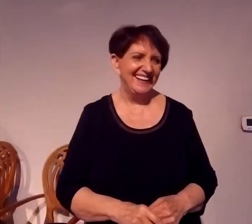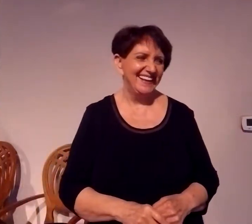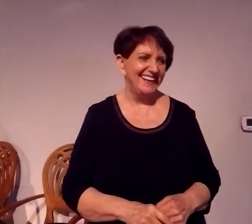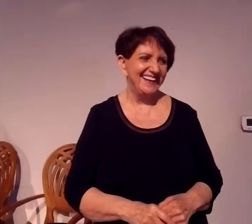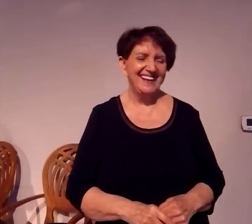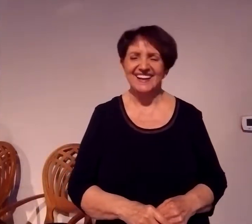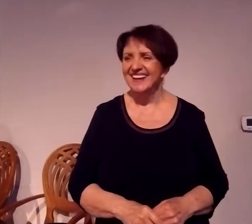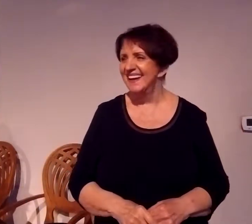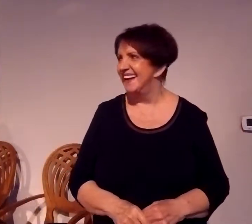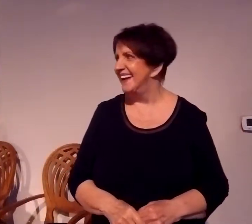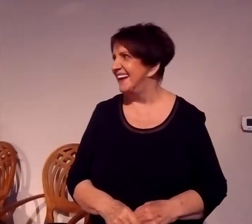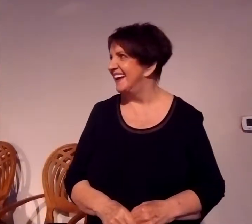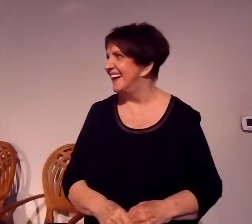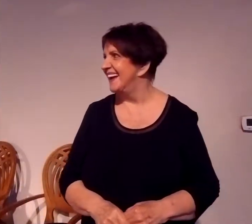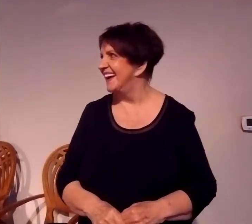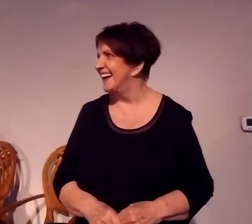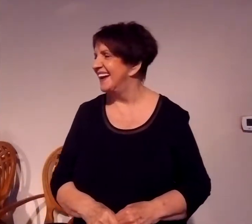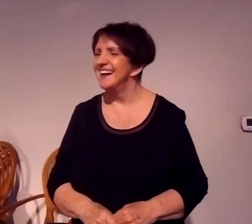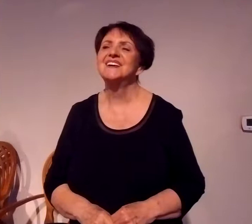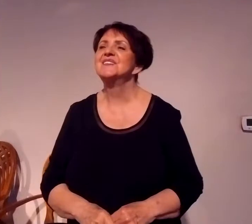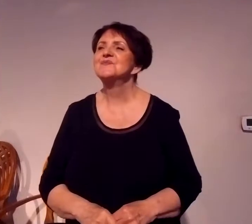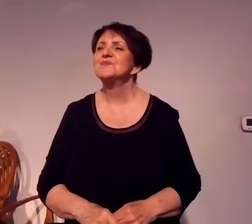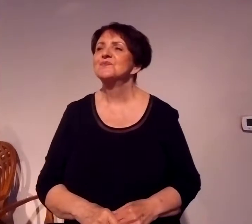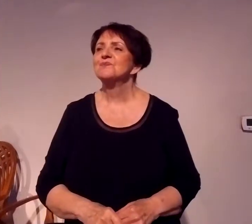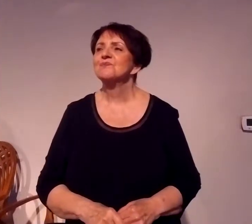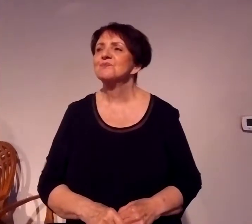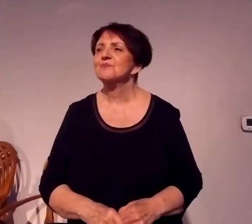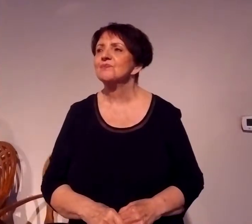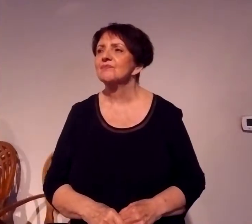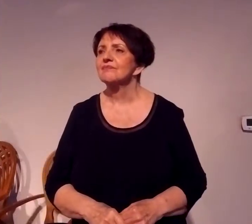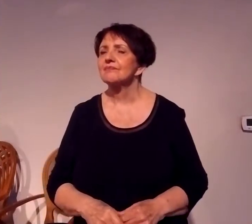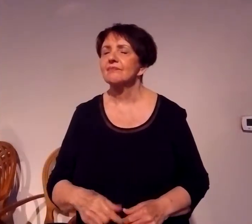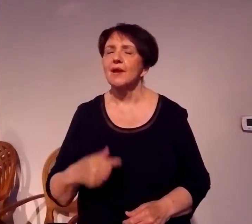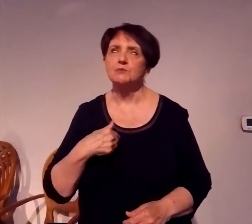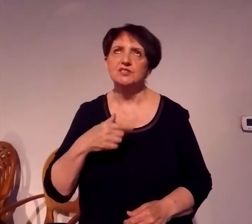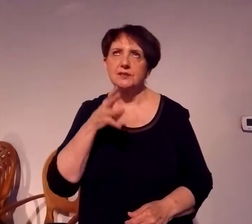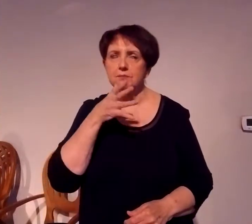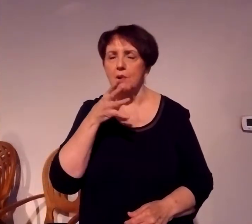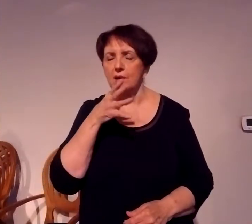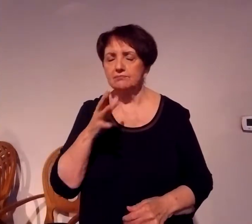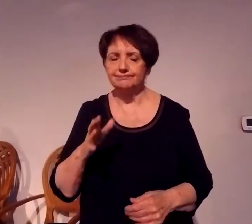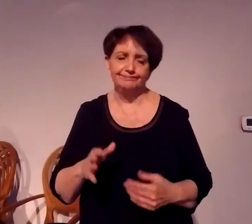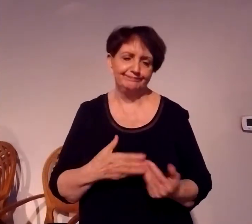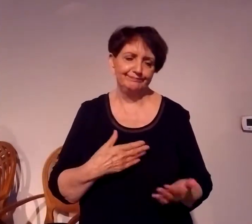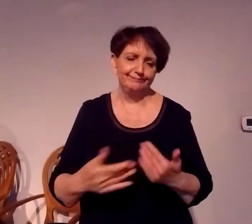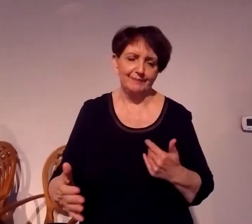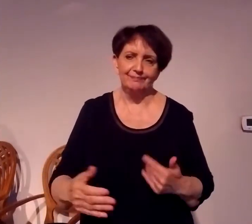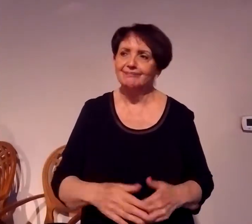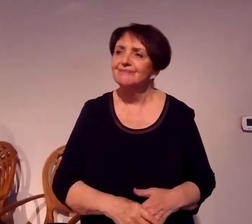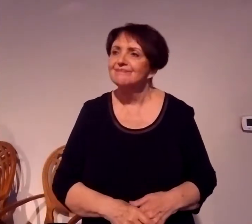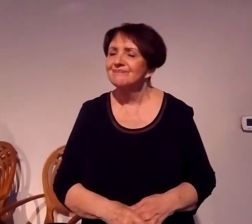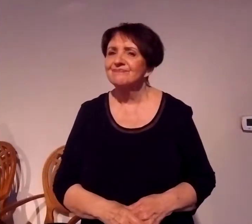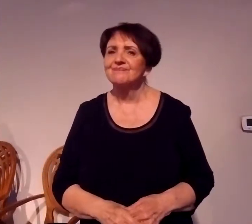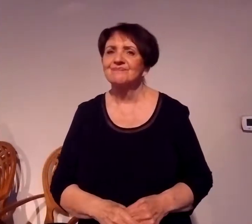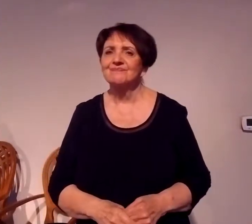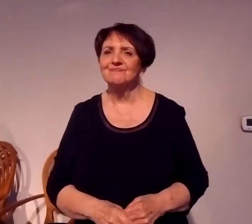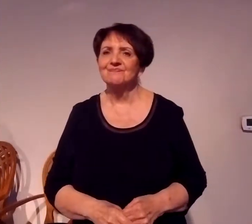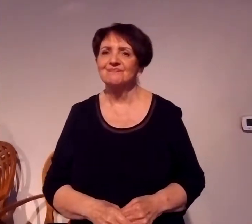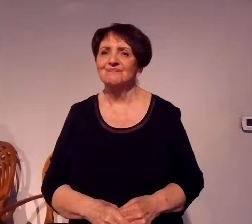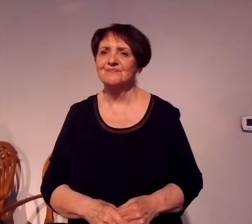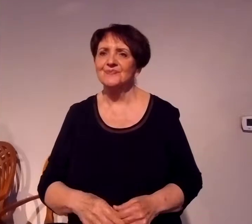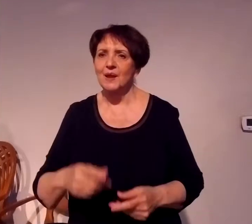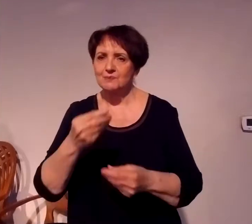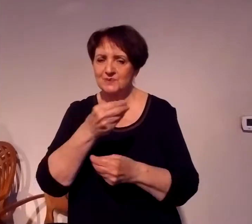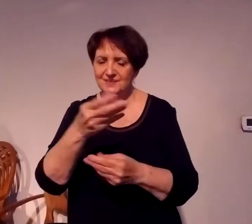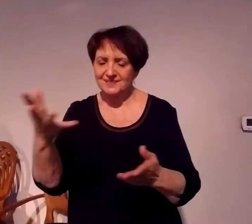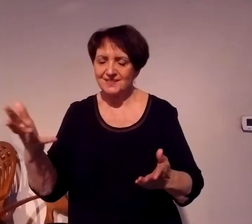Okay, well, I thought he was cute anyway. But what do I know? I'm his mom. Okay, so I want to tell you 2